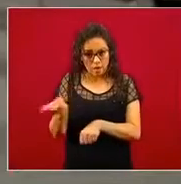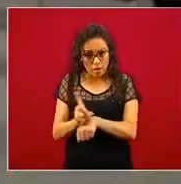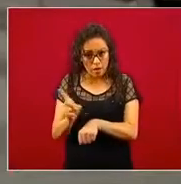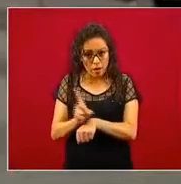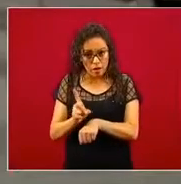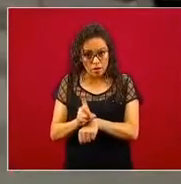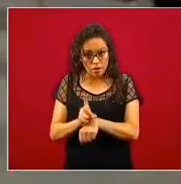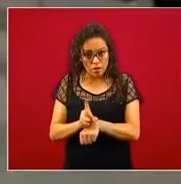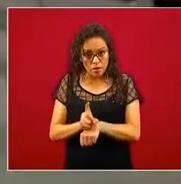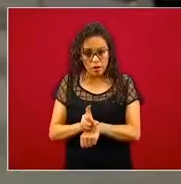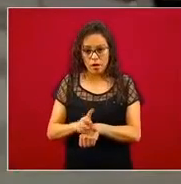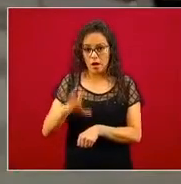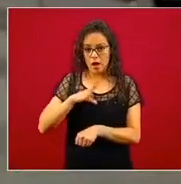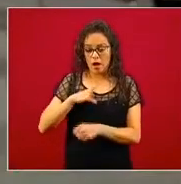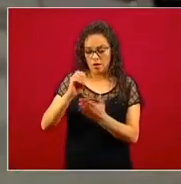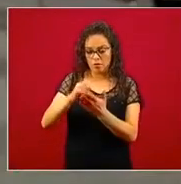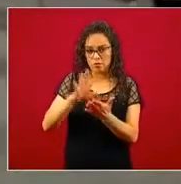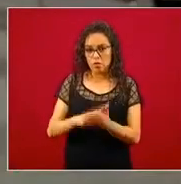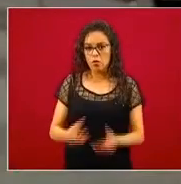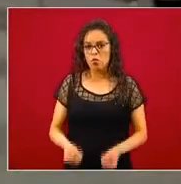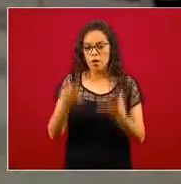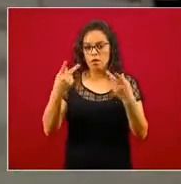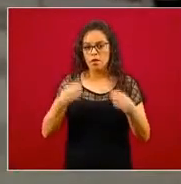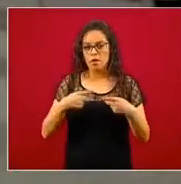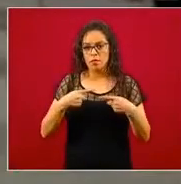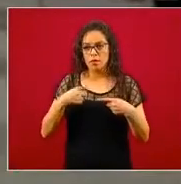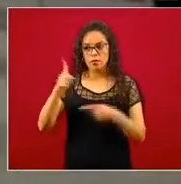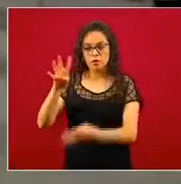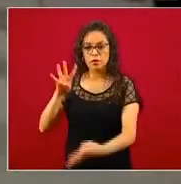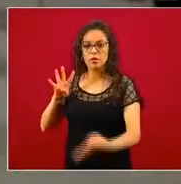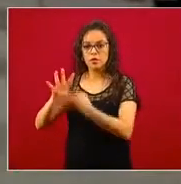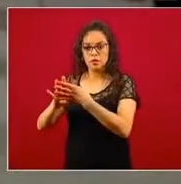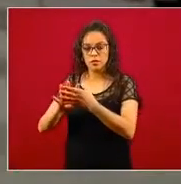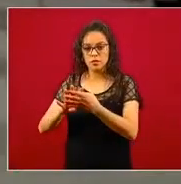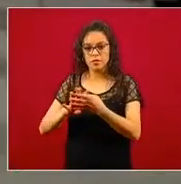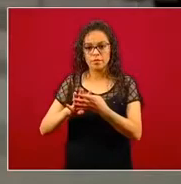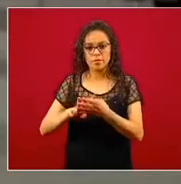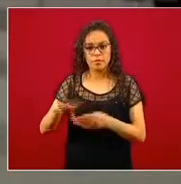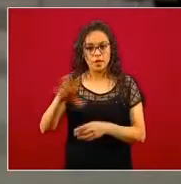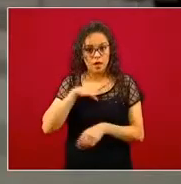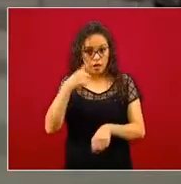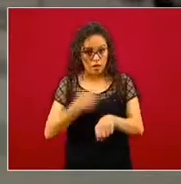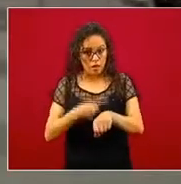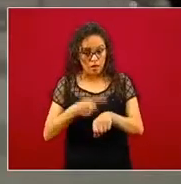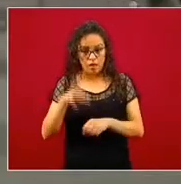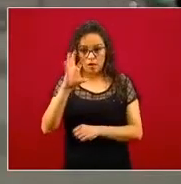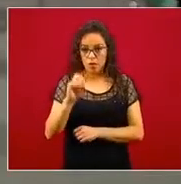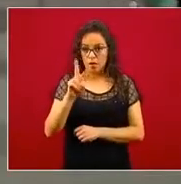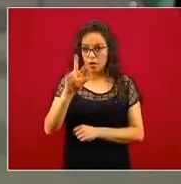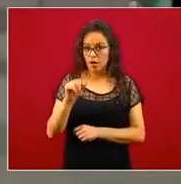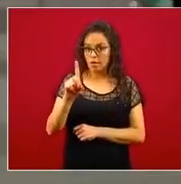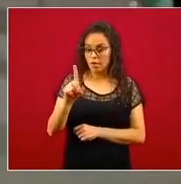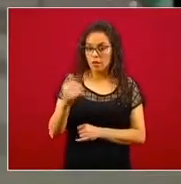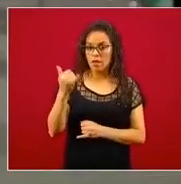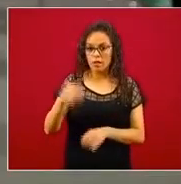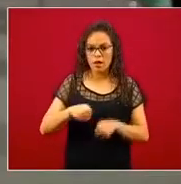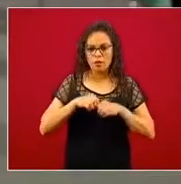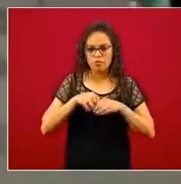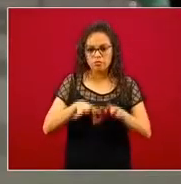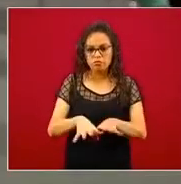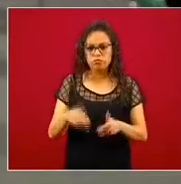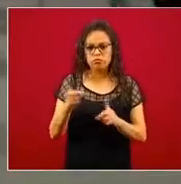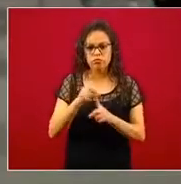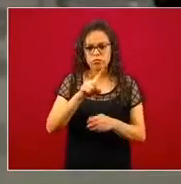Now it is 7:52. Olinka Valdez from Eje Central. Doctora Lomia, you said on